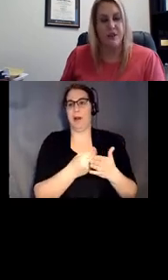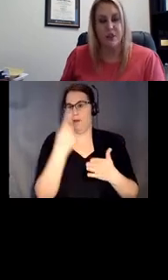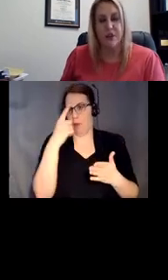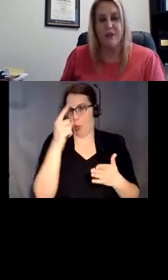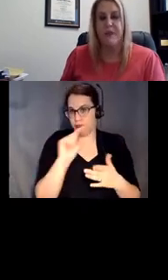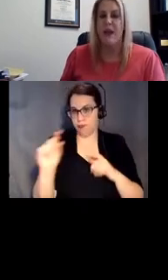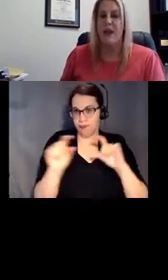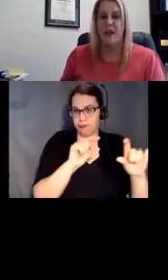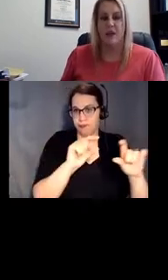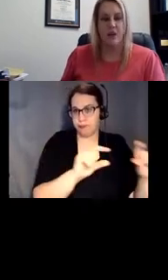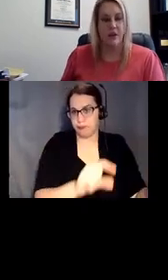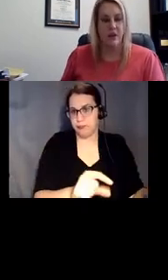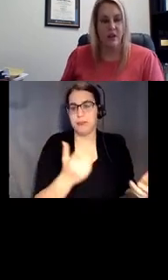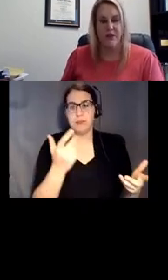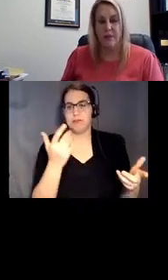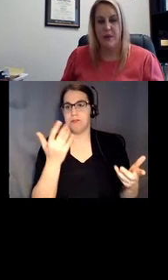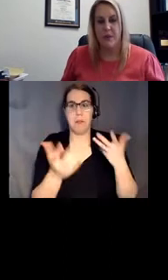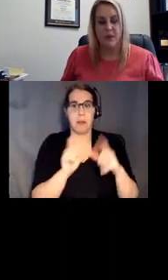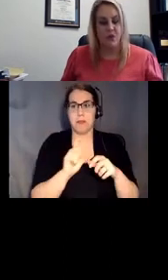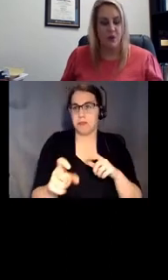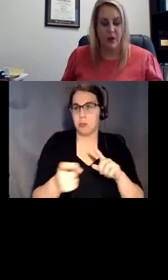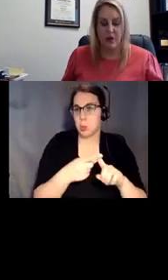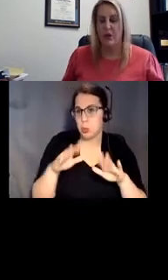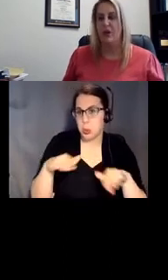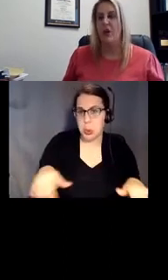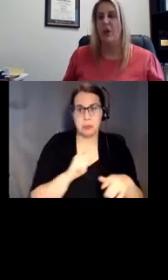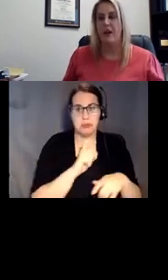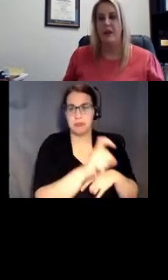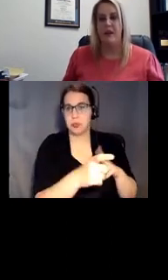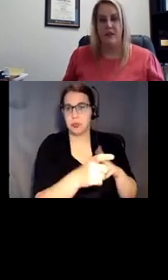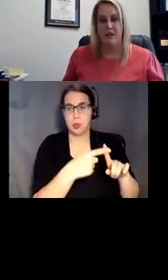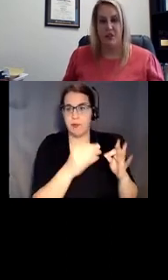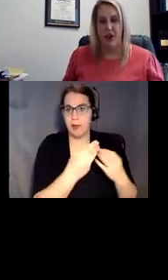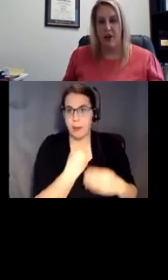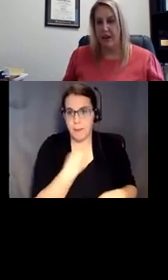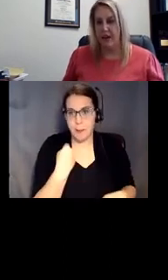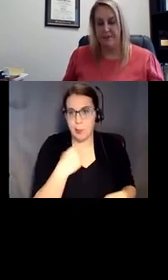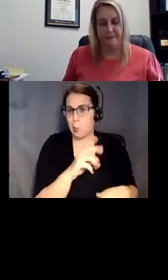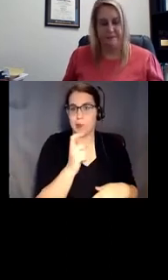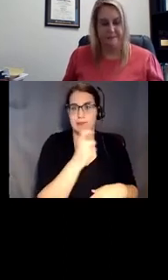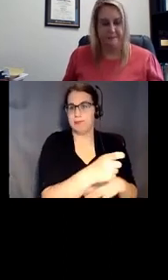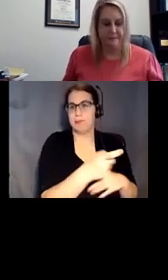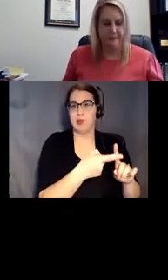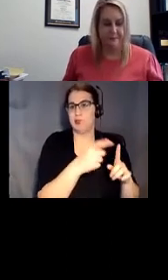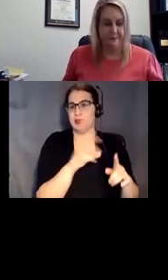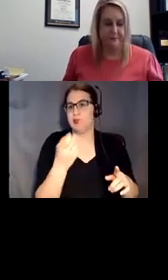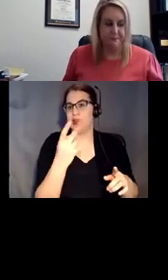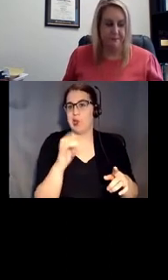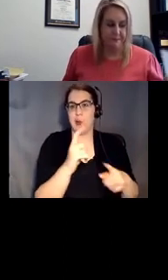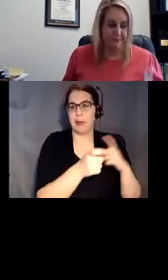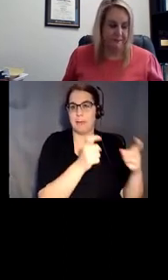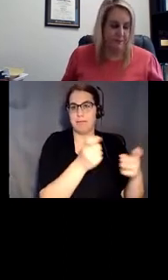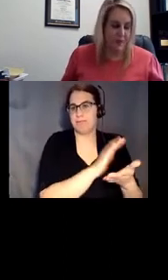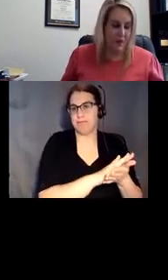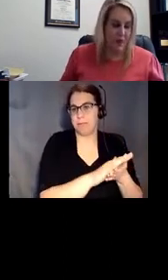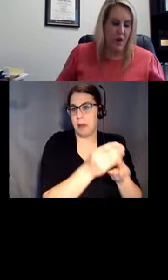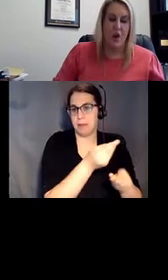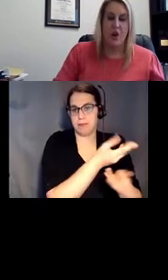on to their children, it could go on to other family members, or it could go on to charity.